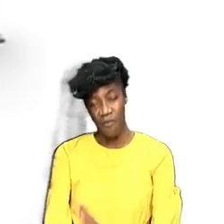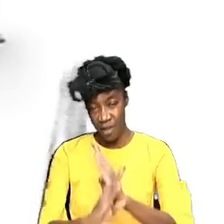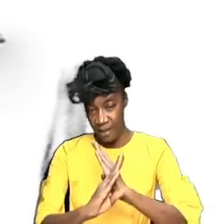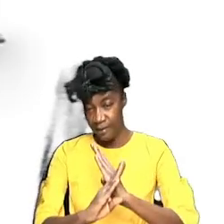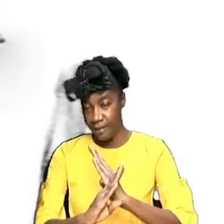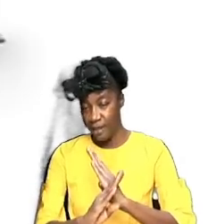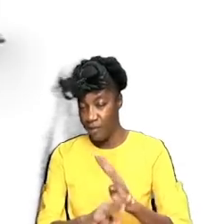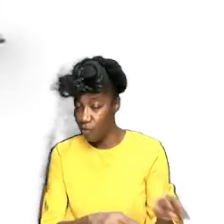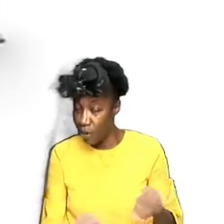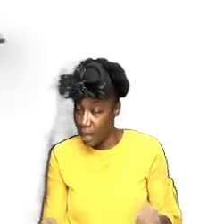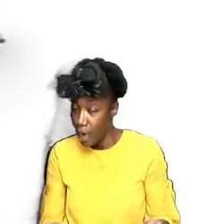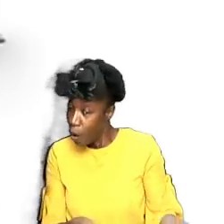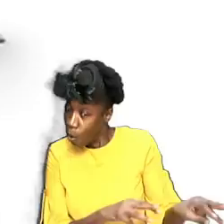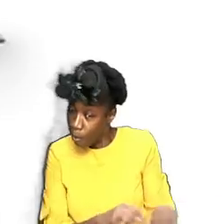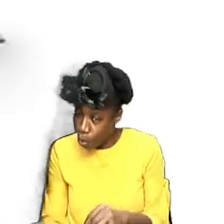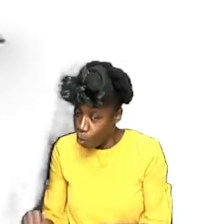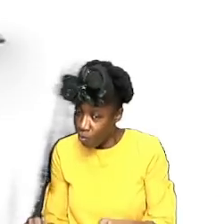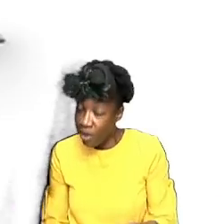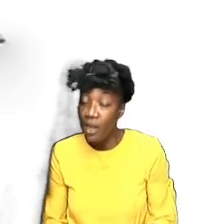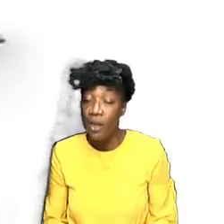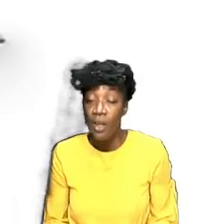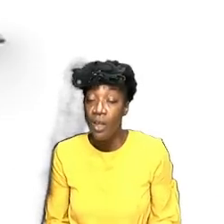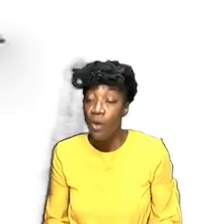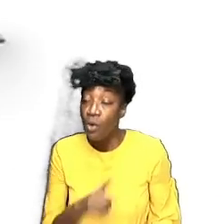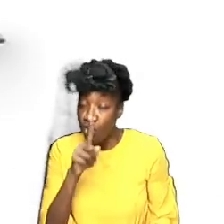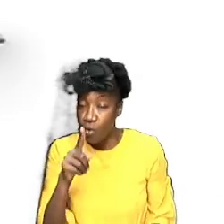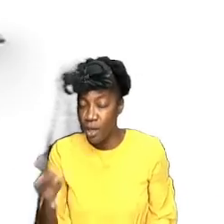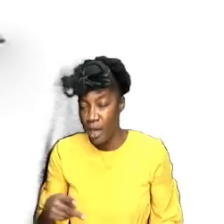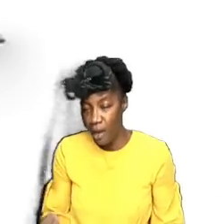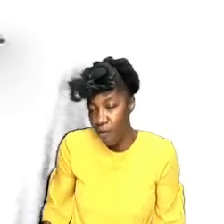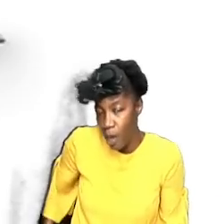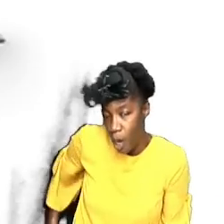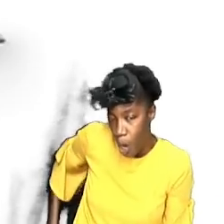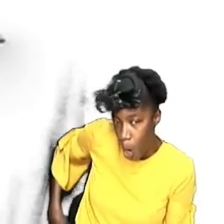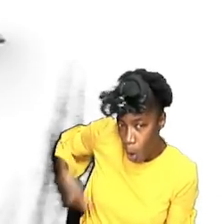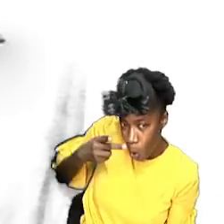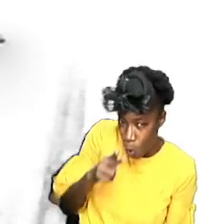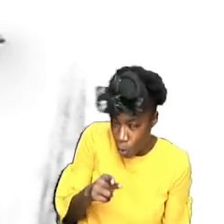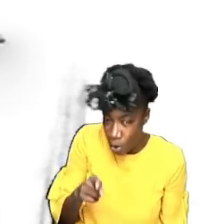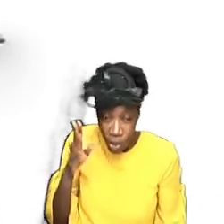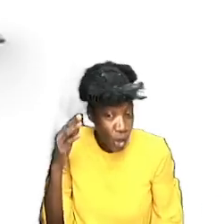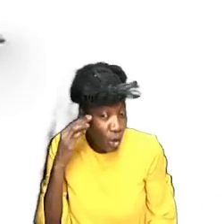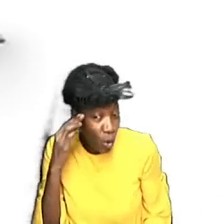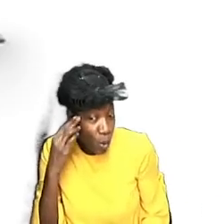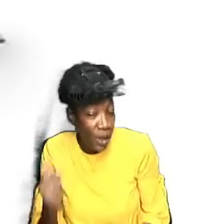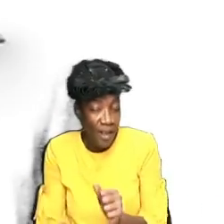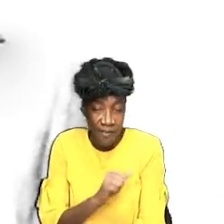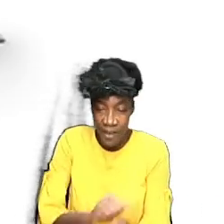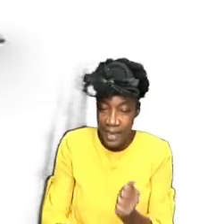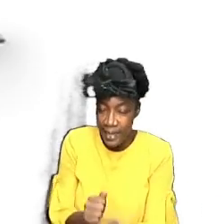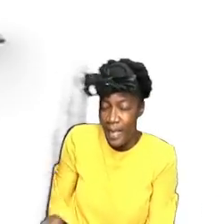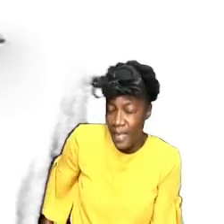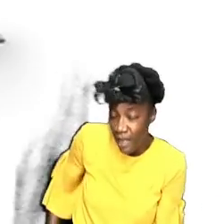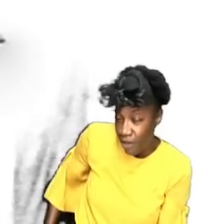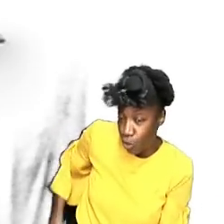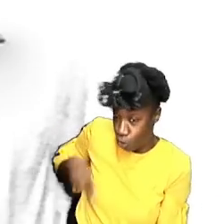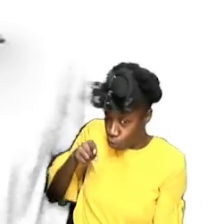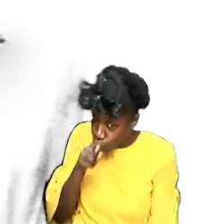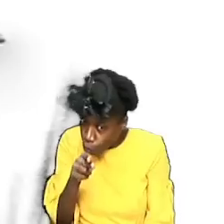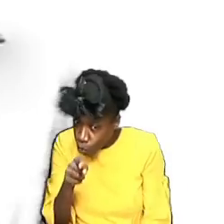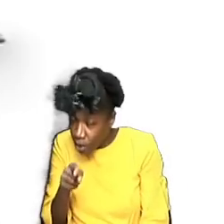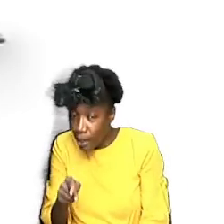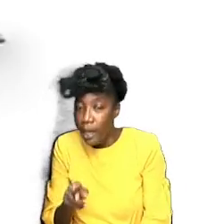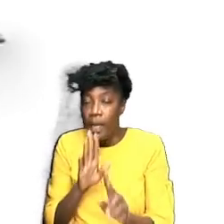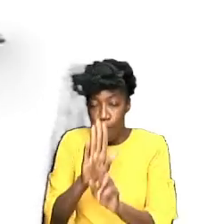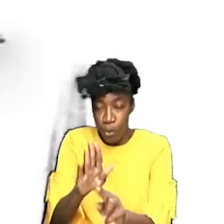with uncertainty. We know that if you have a gun and you fire it, you know it's going to cause harm. If you have a sword and you push it, you know it's going to